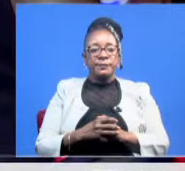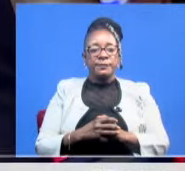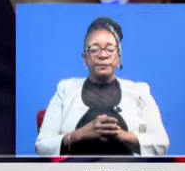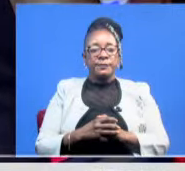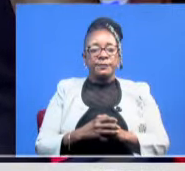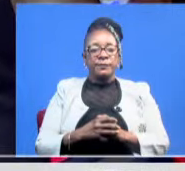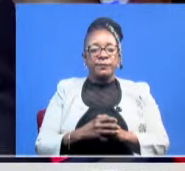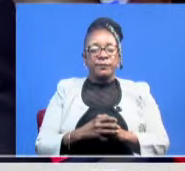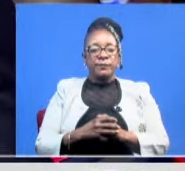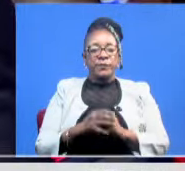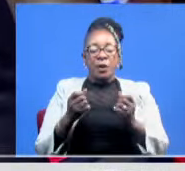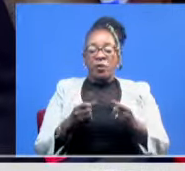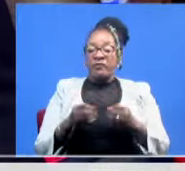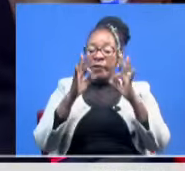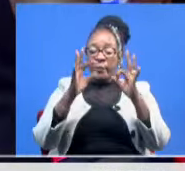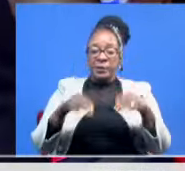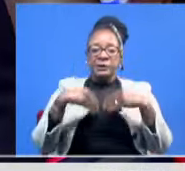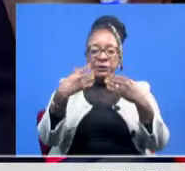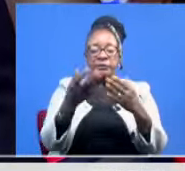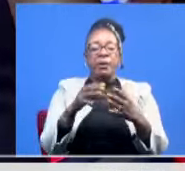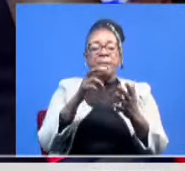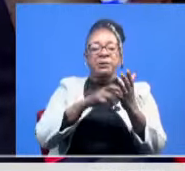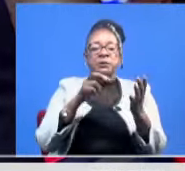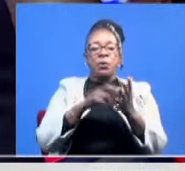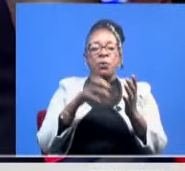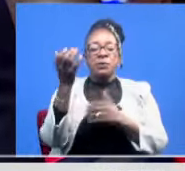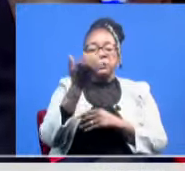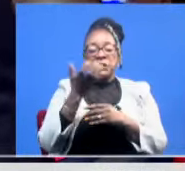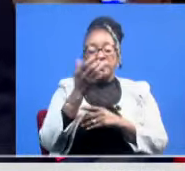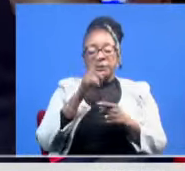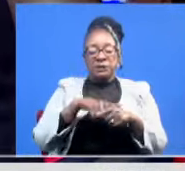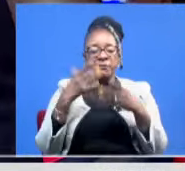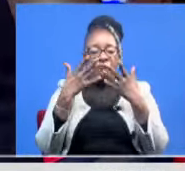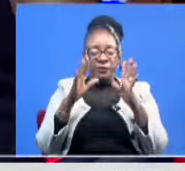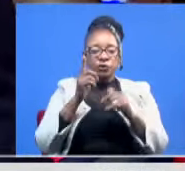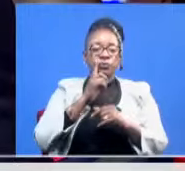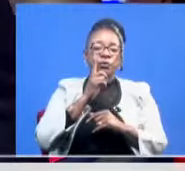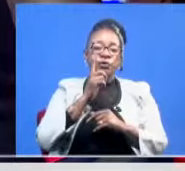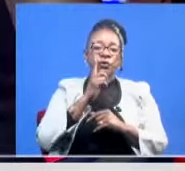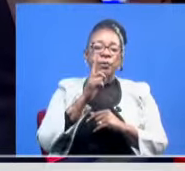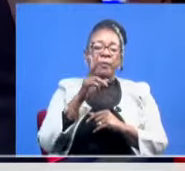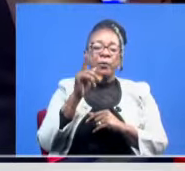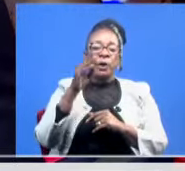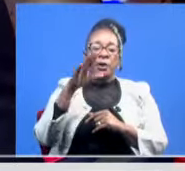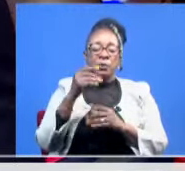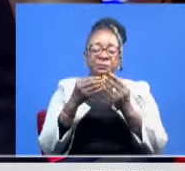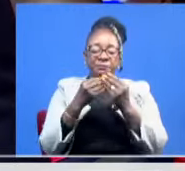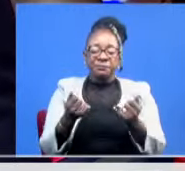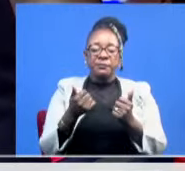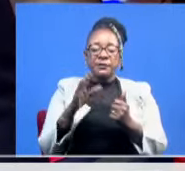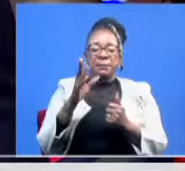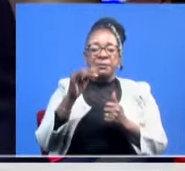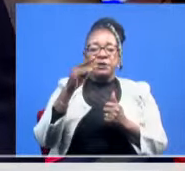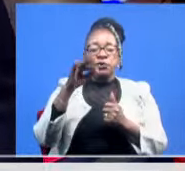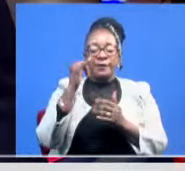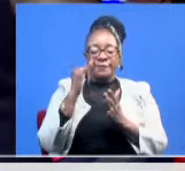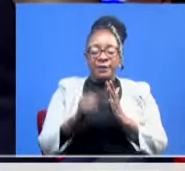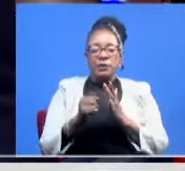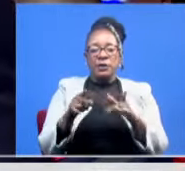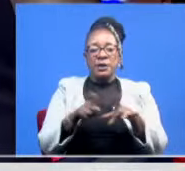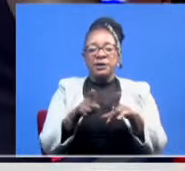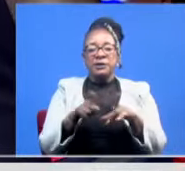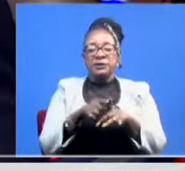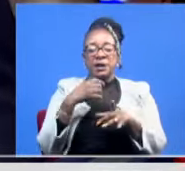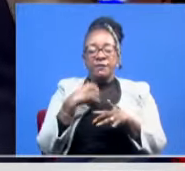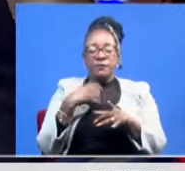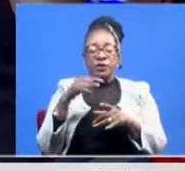Gor Mahia will officially receive their trophy at the Machakos Stadium when the league concludes tomorrow. Kogalo will face Bidco in their final clash. Elsewhere, the battle for the Golden